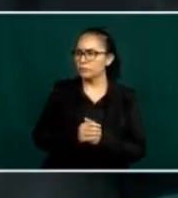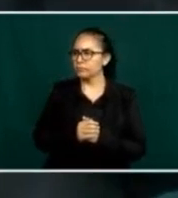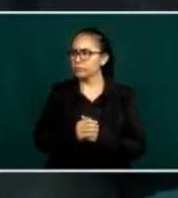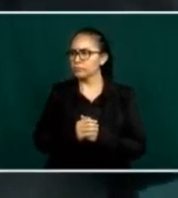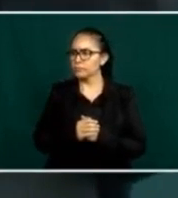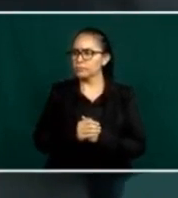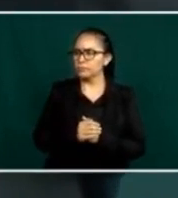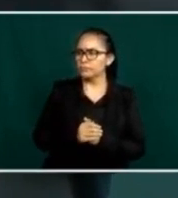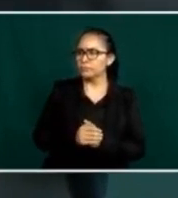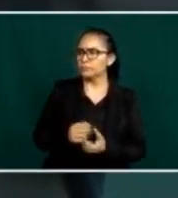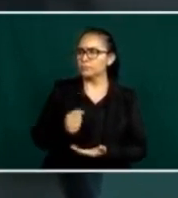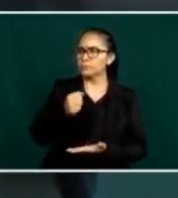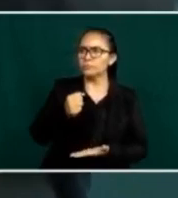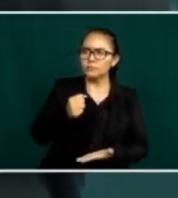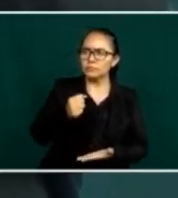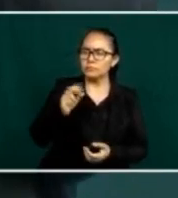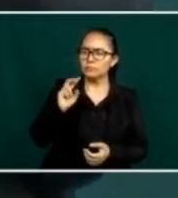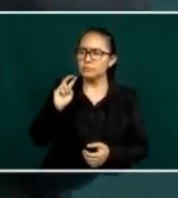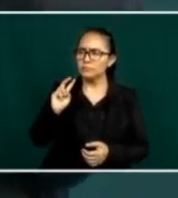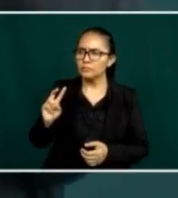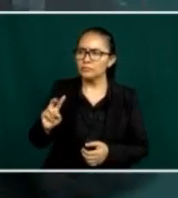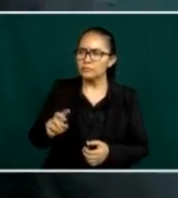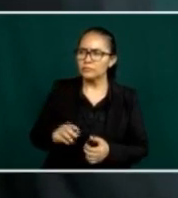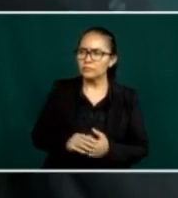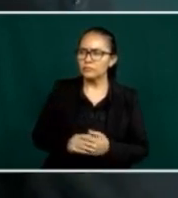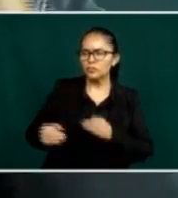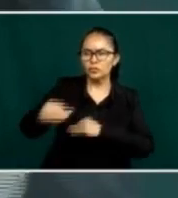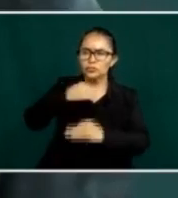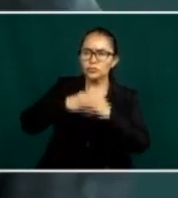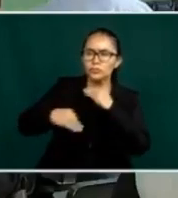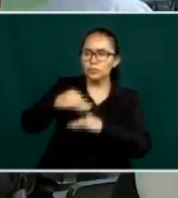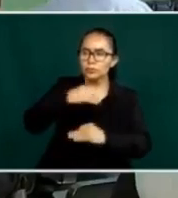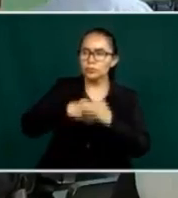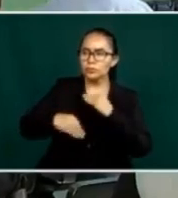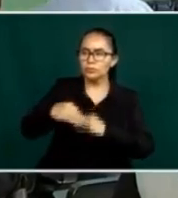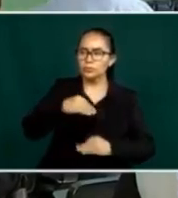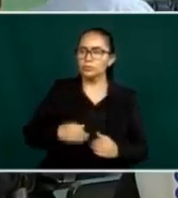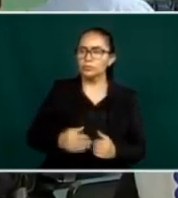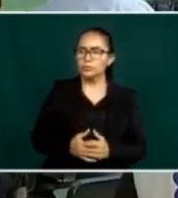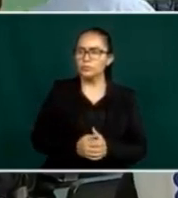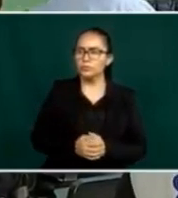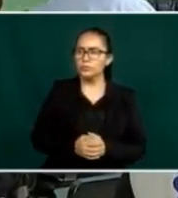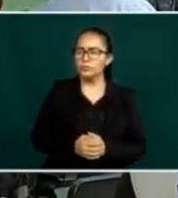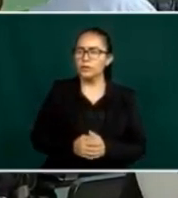Financiero, of course, all of them.